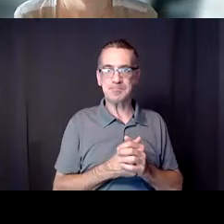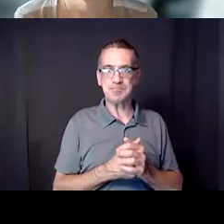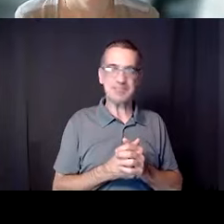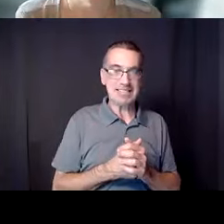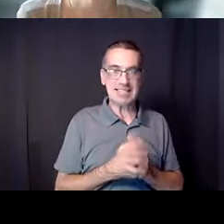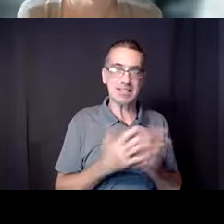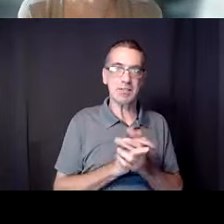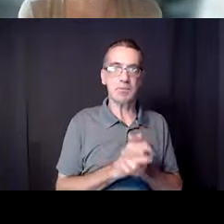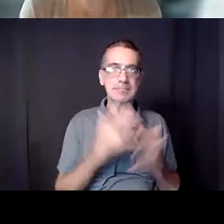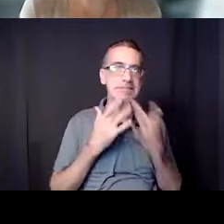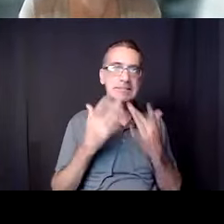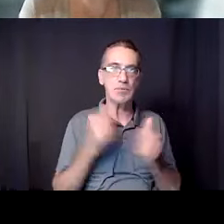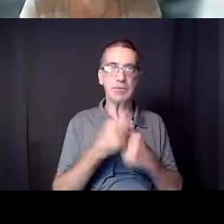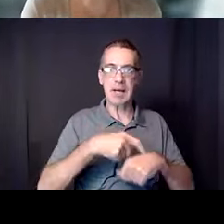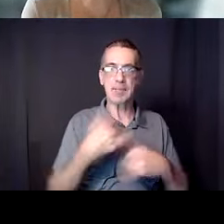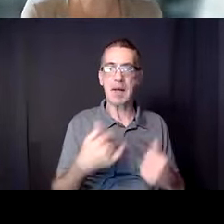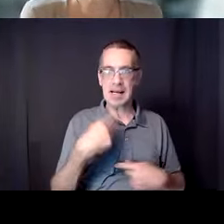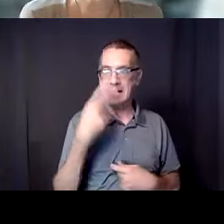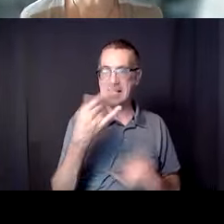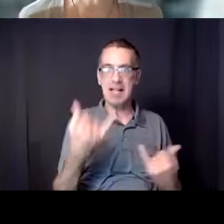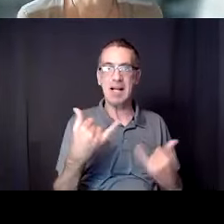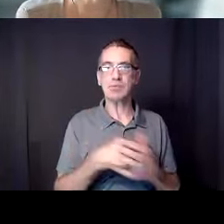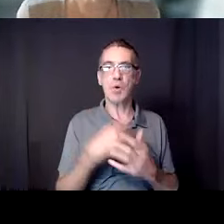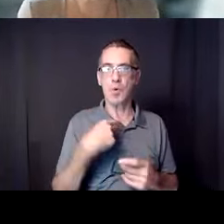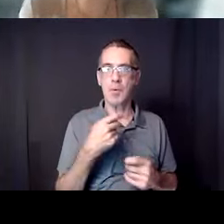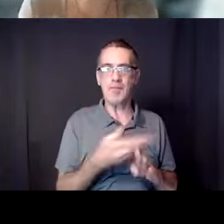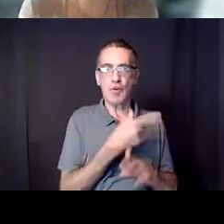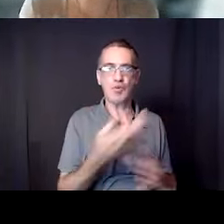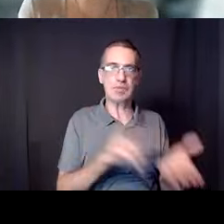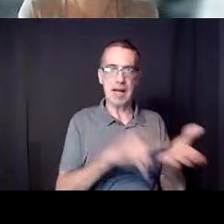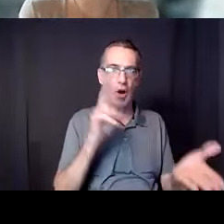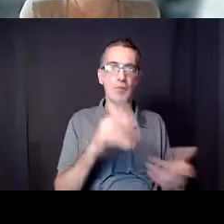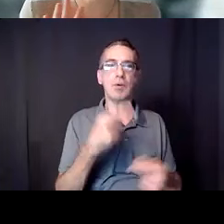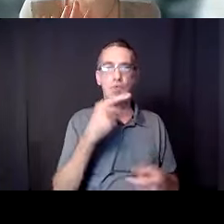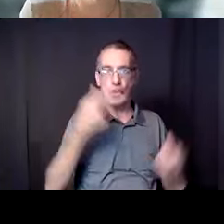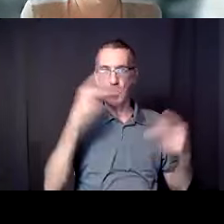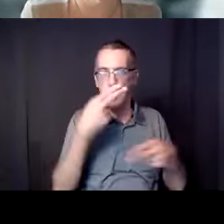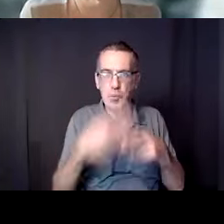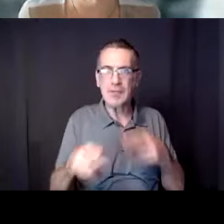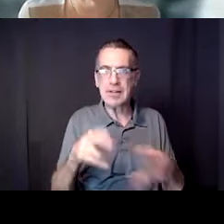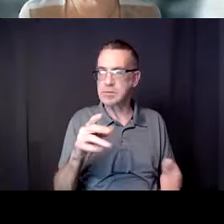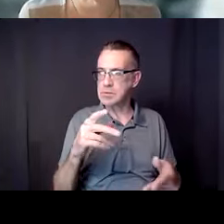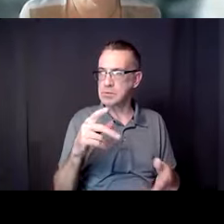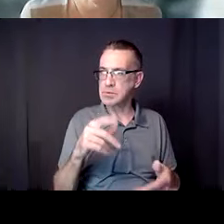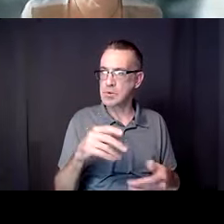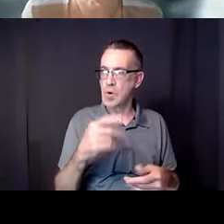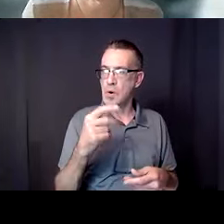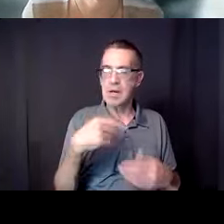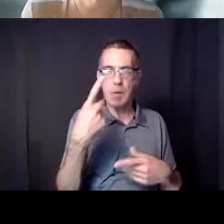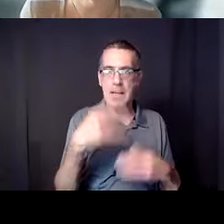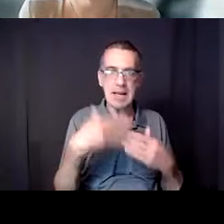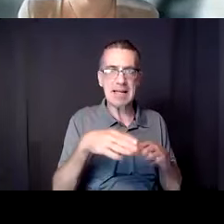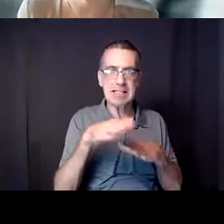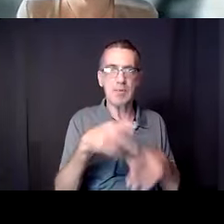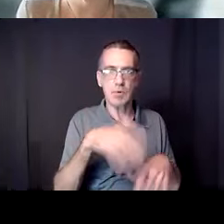yes, yeah, exactly. I'm seeing that. So if before you sign off, if you would briefly just chat to us one next step you're going to